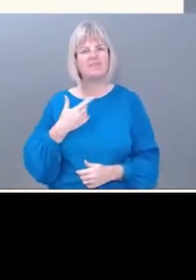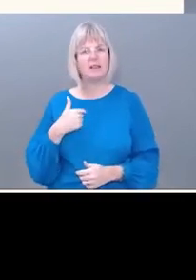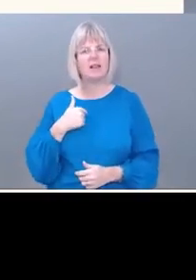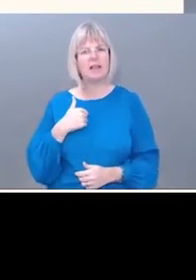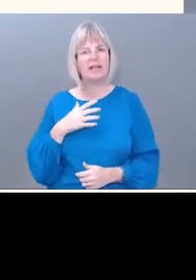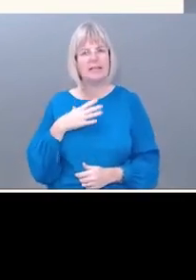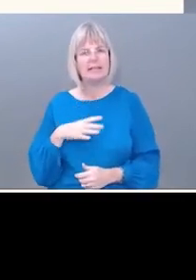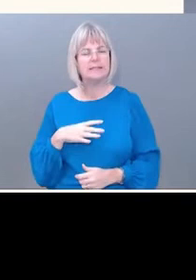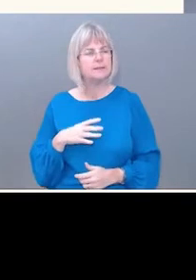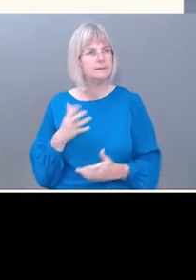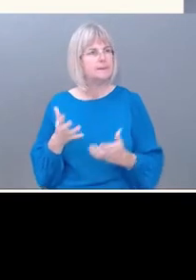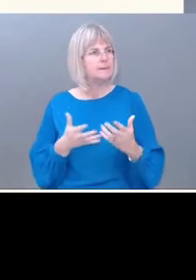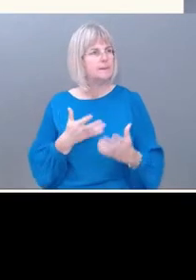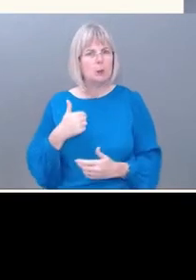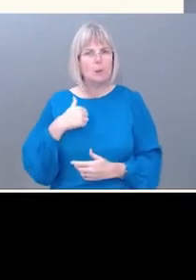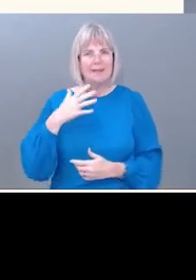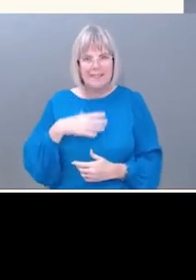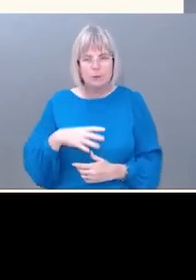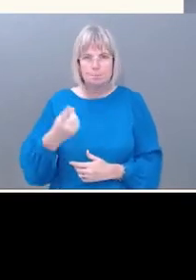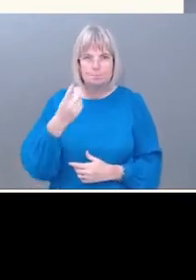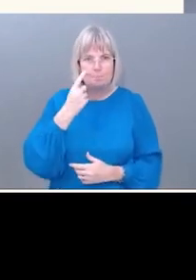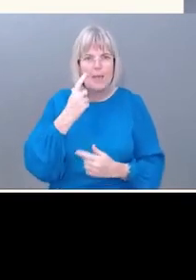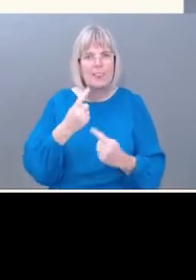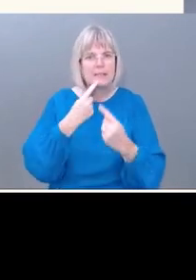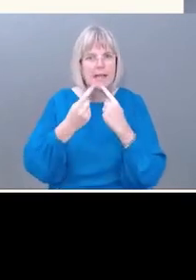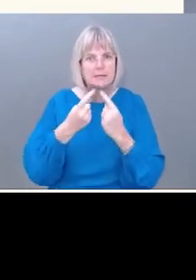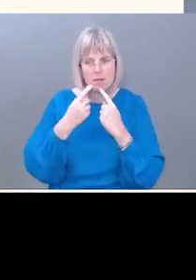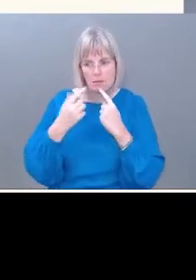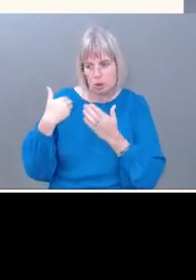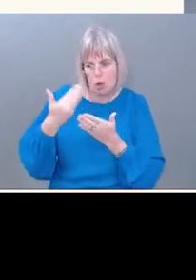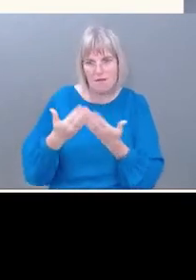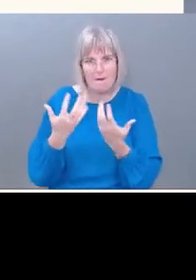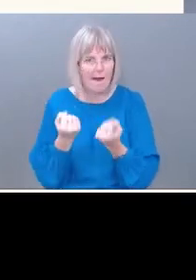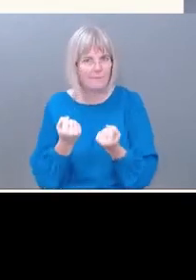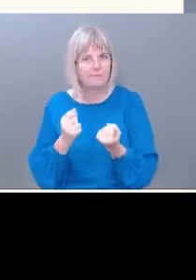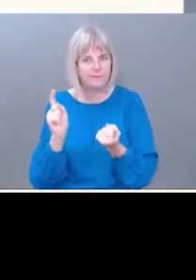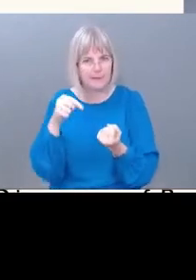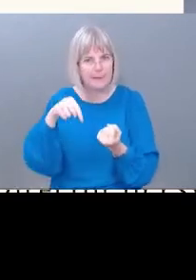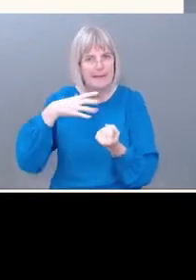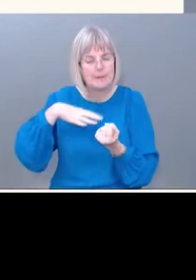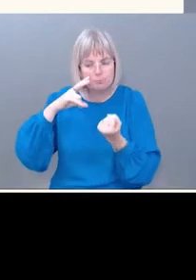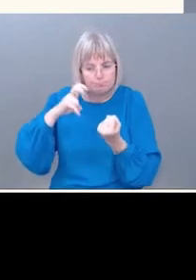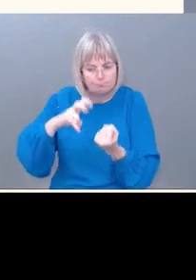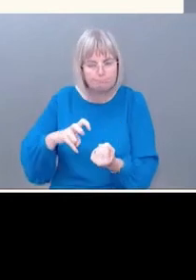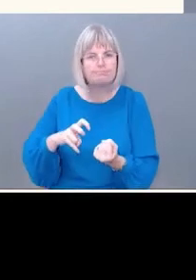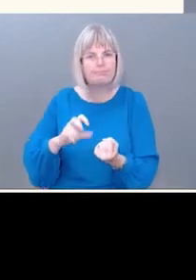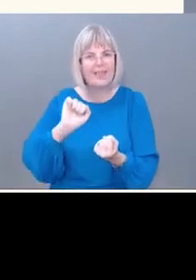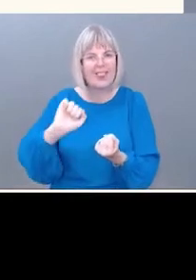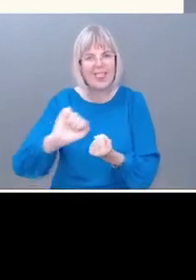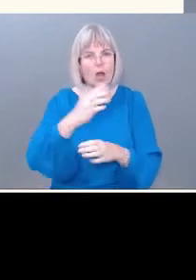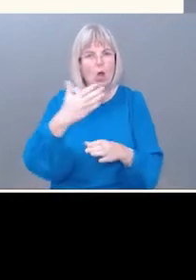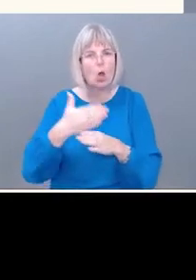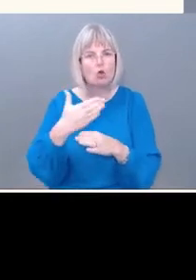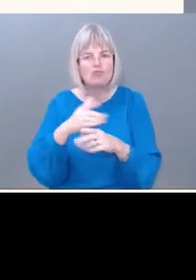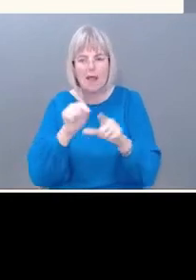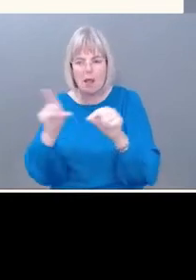really look at the data that we have on people's career choices and pathways. And